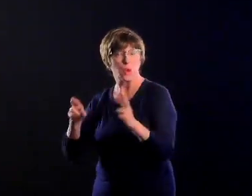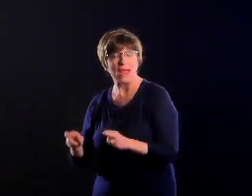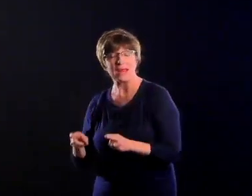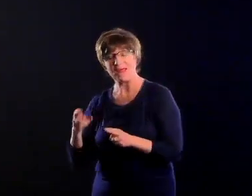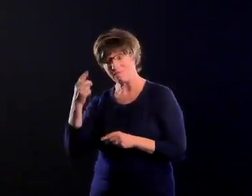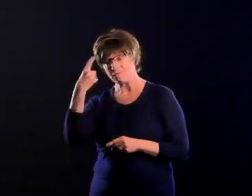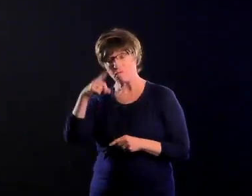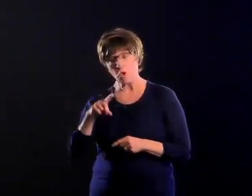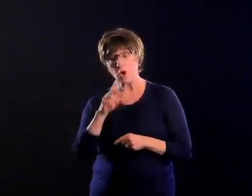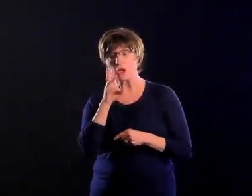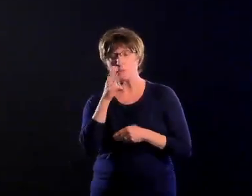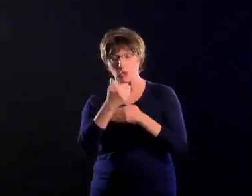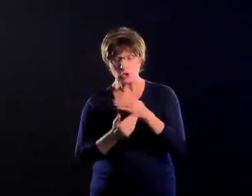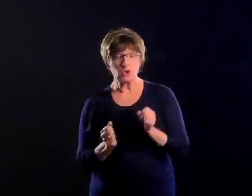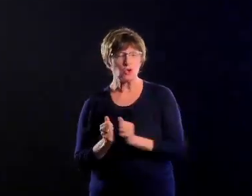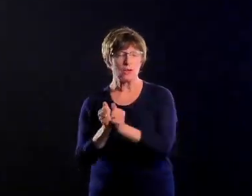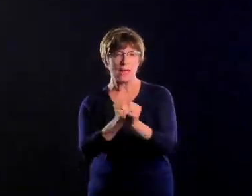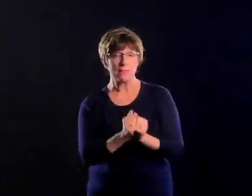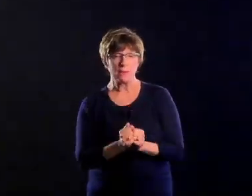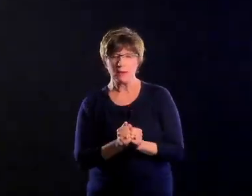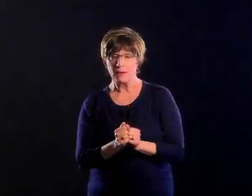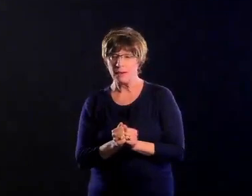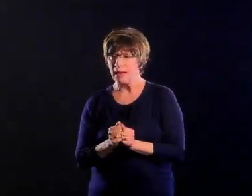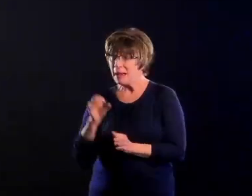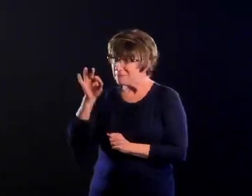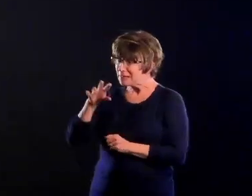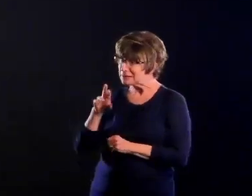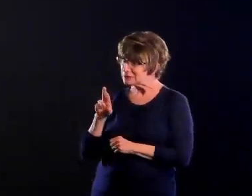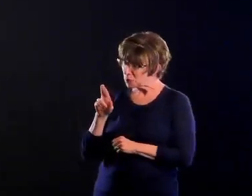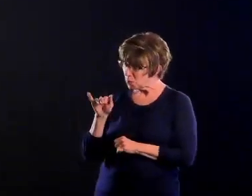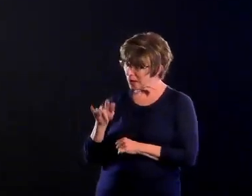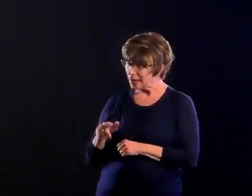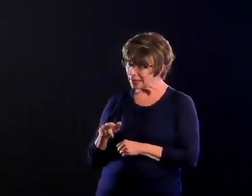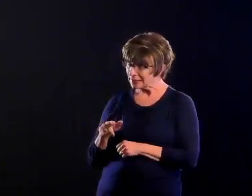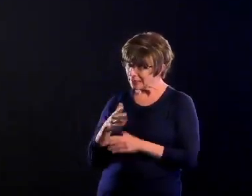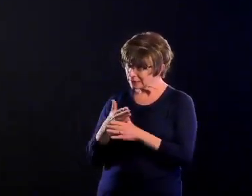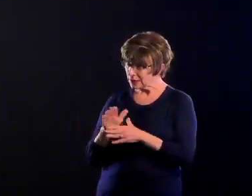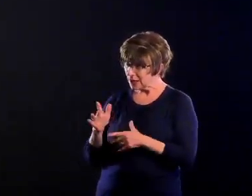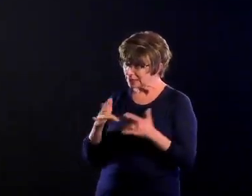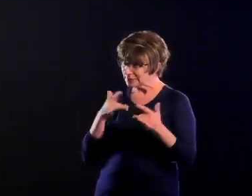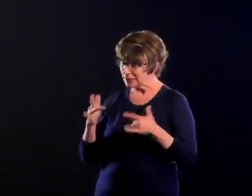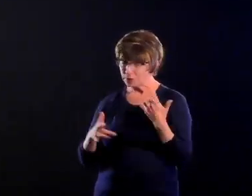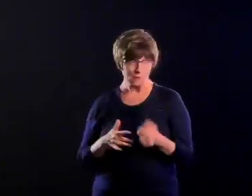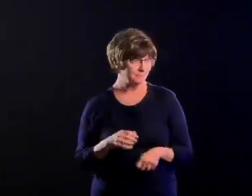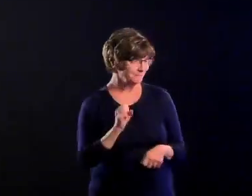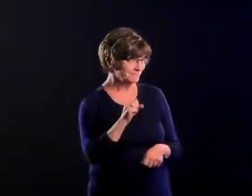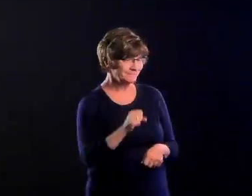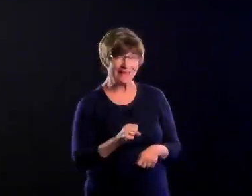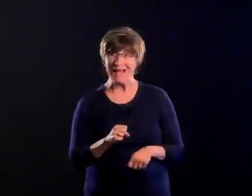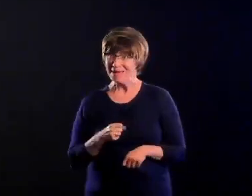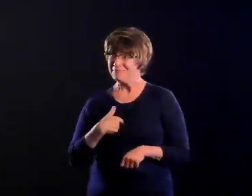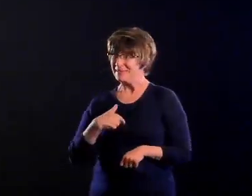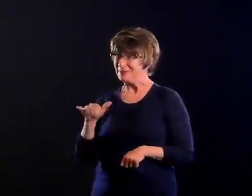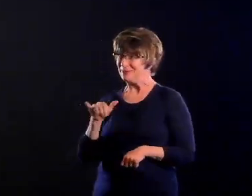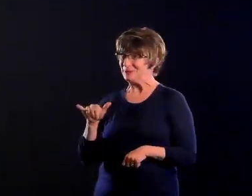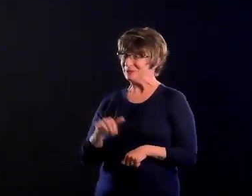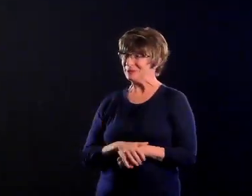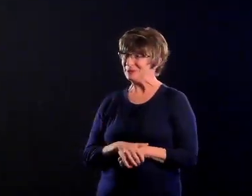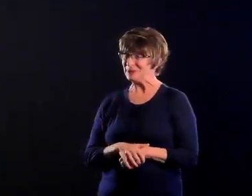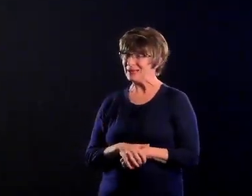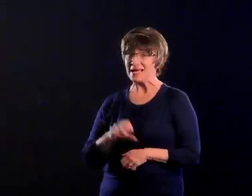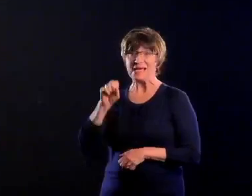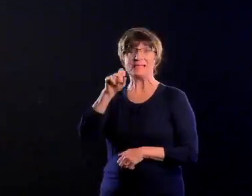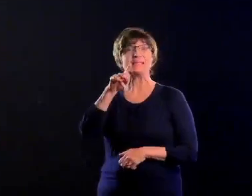communion together. Well, Pastor Ryan, should we share the exciting news that we have going on? I think we should. I think so too.